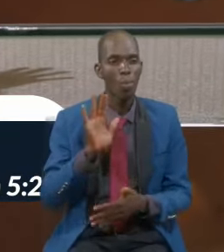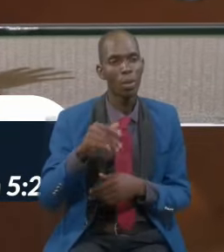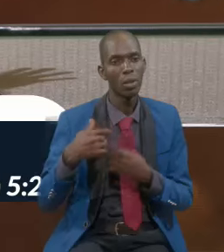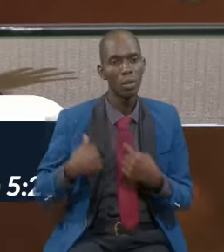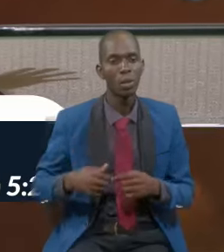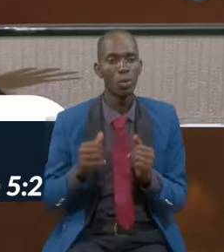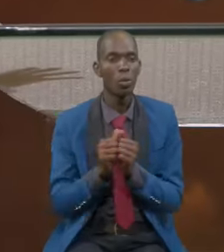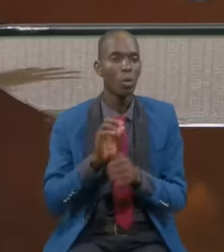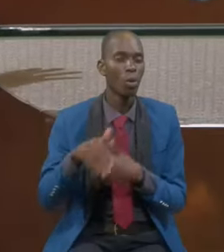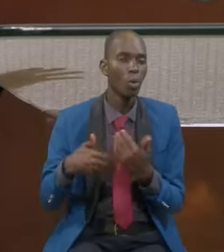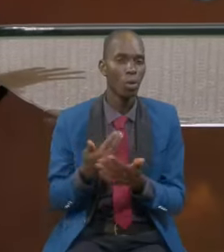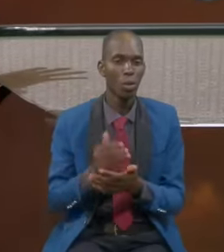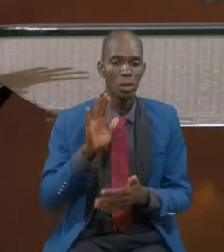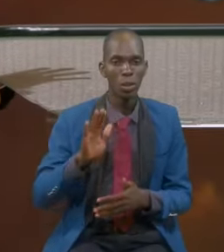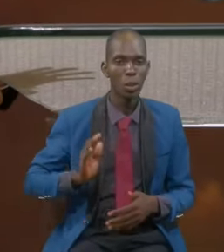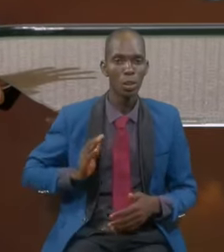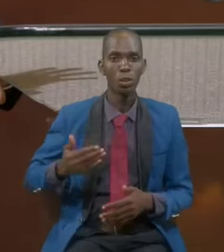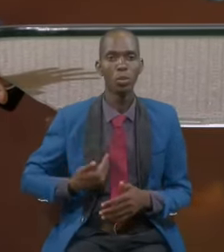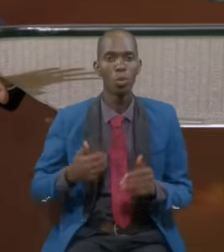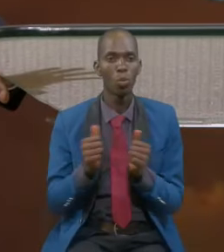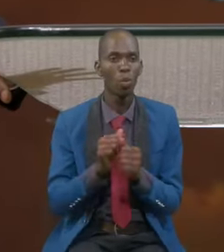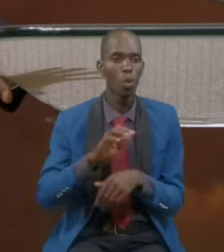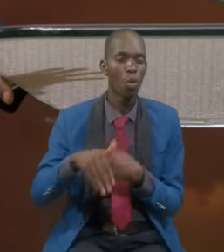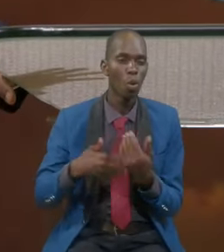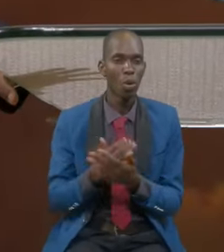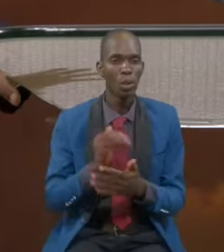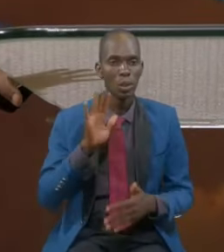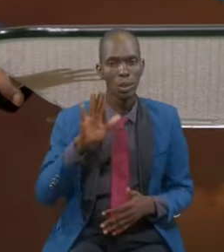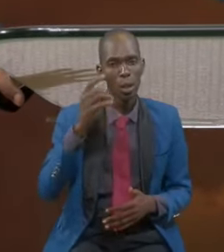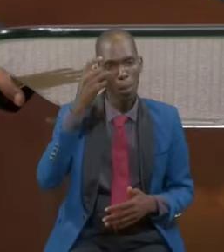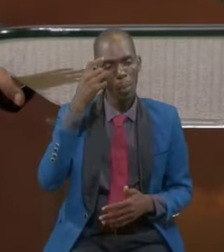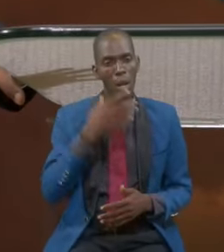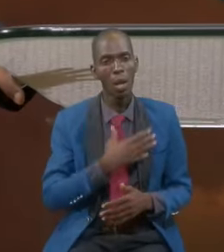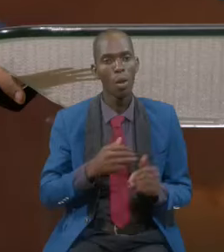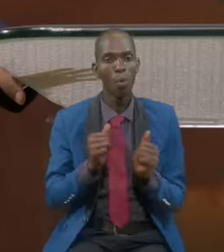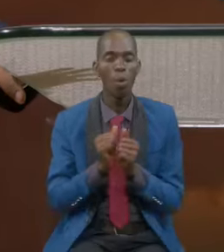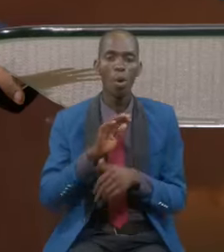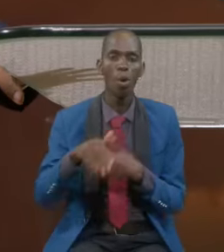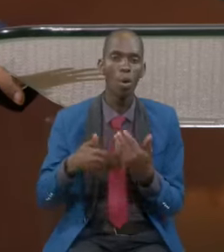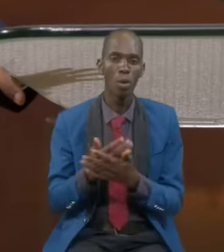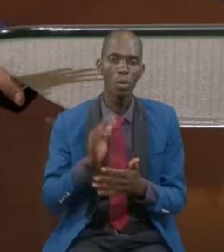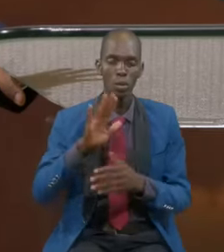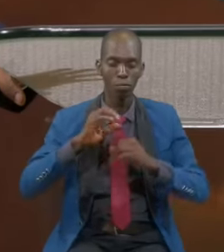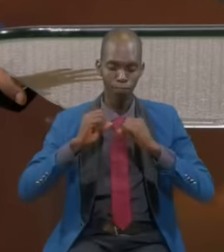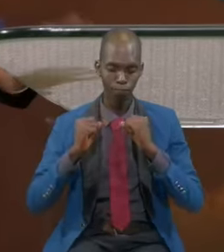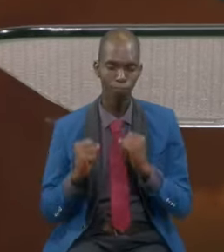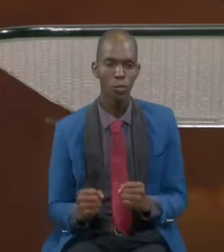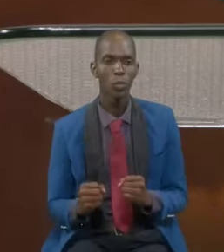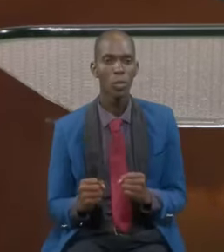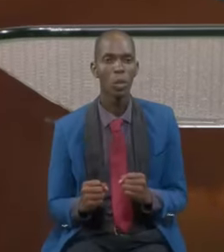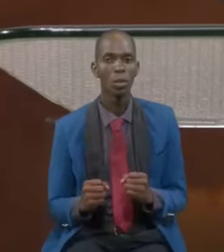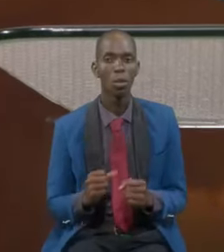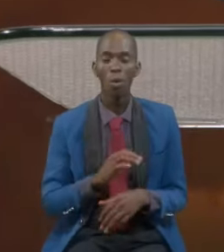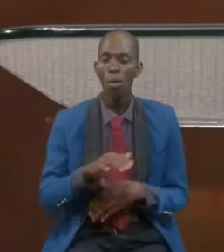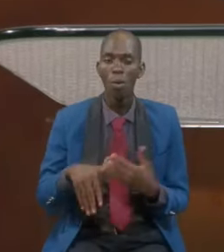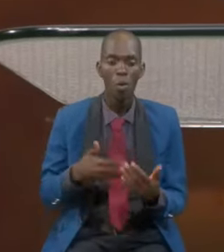and with all thy soul, and with all thy mind, and with all thy strength. All